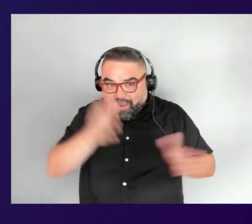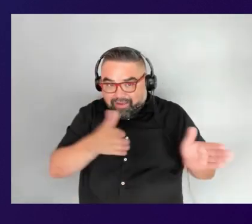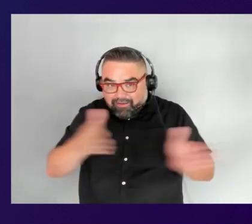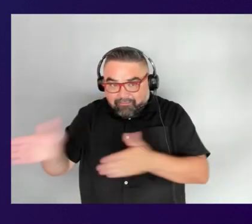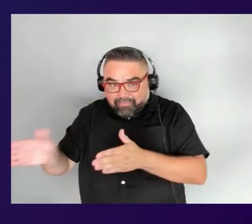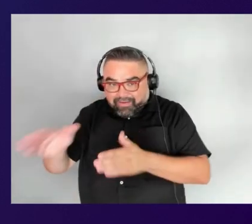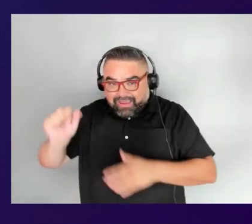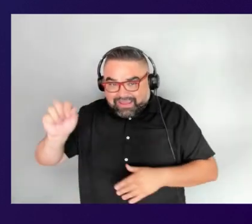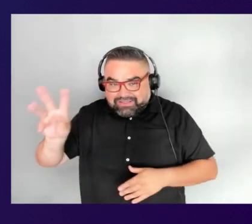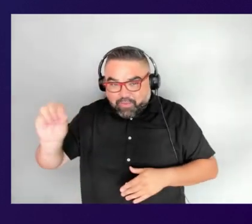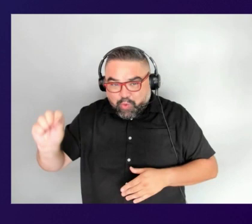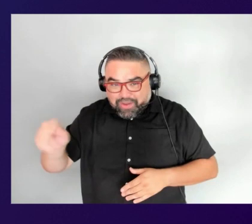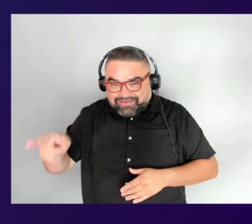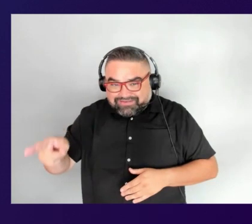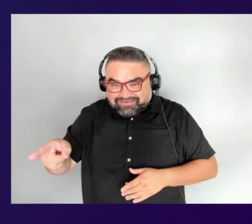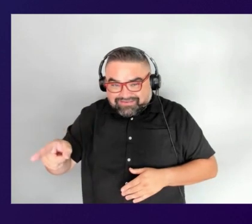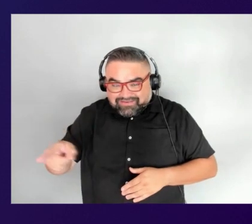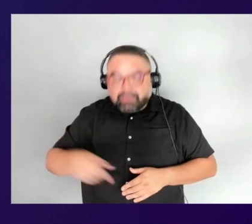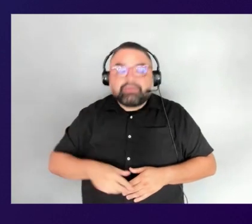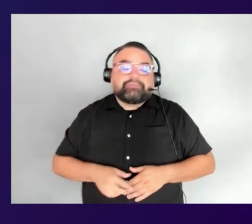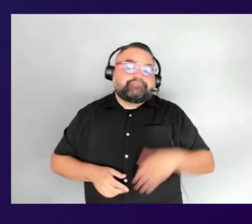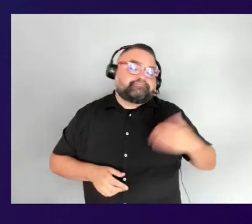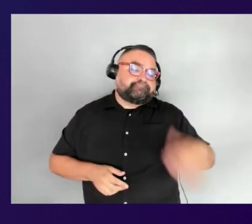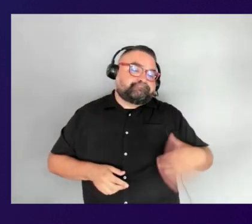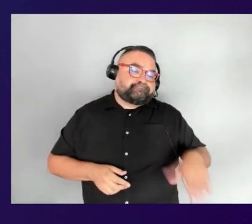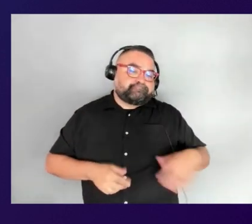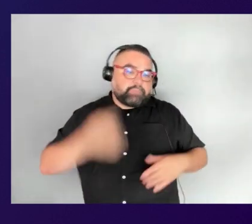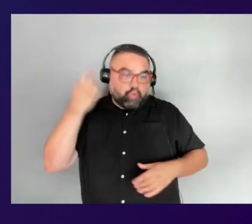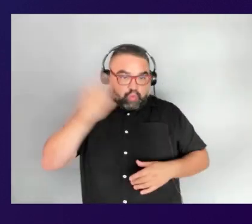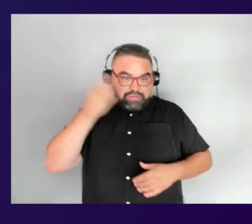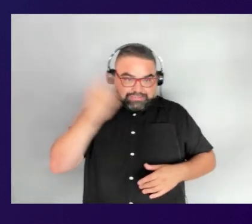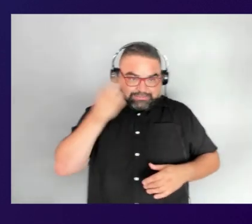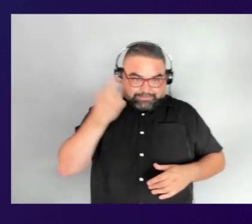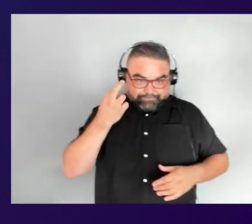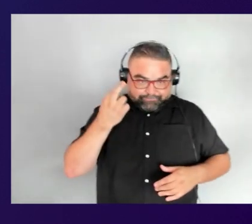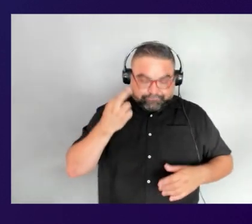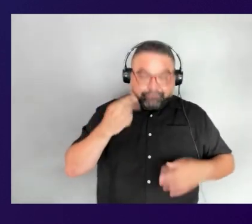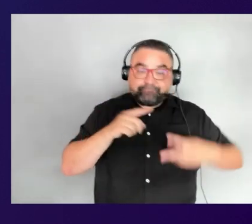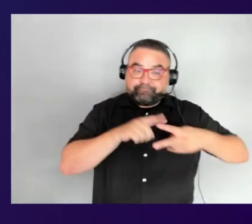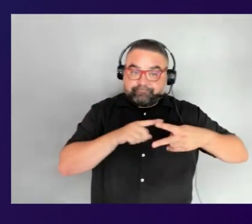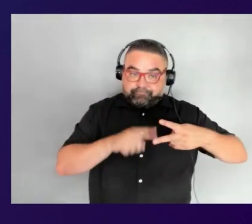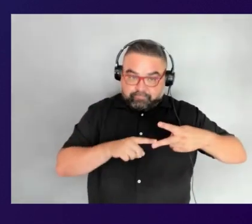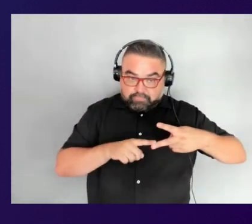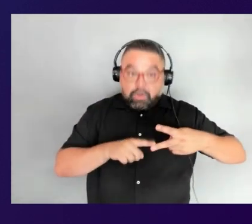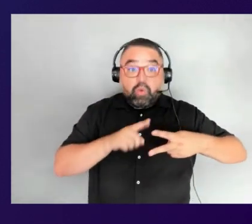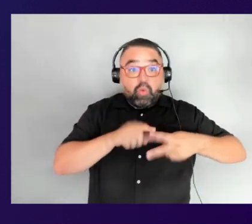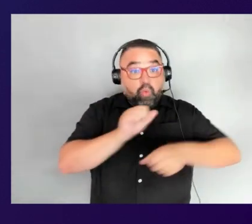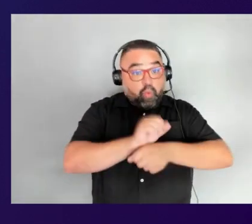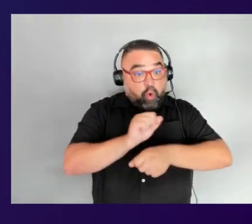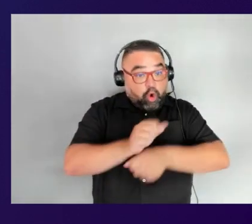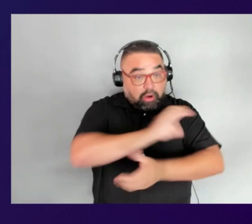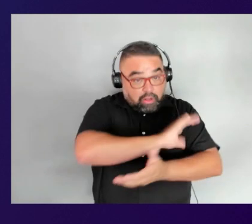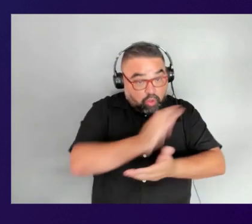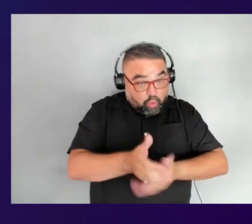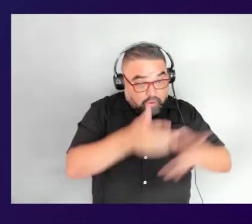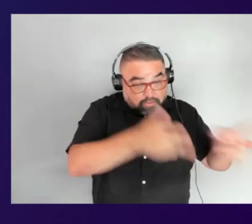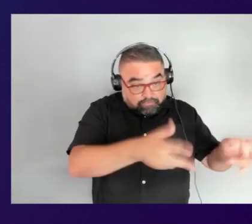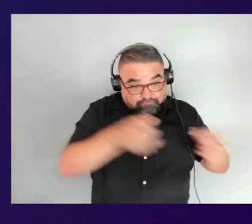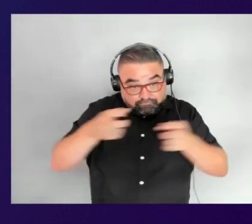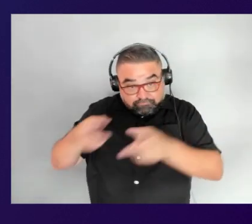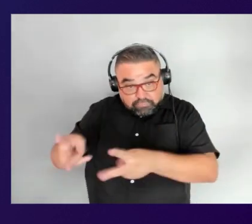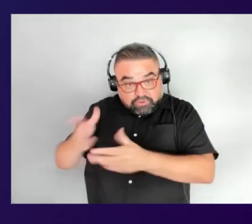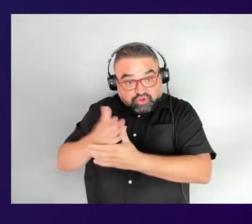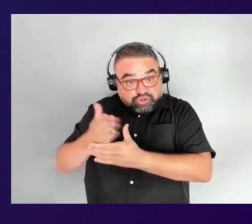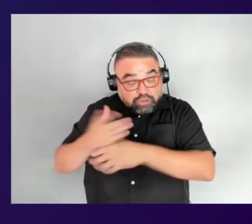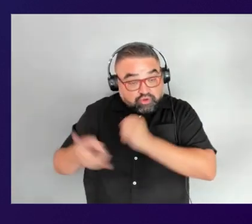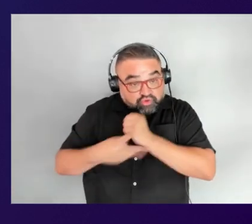OpenZFS. And they're able to do so for a few reasons. One is they have a workload where by moving to shared storage, they're able to